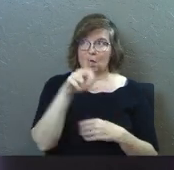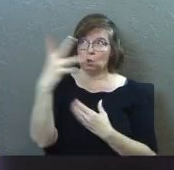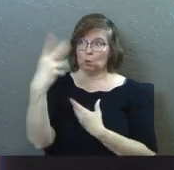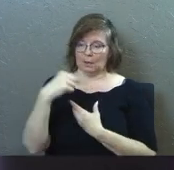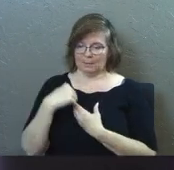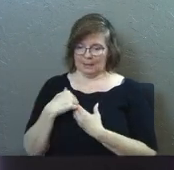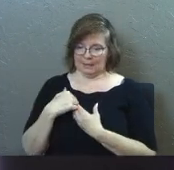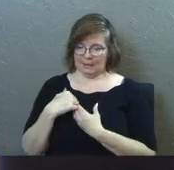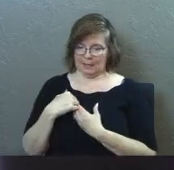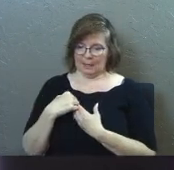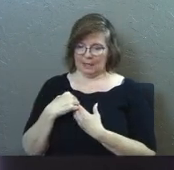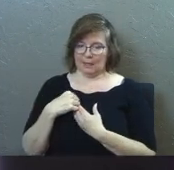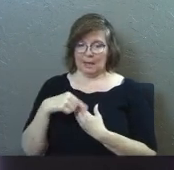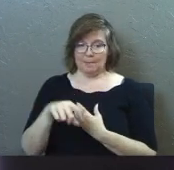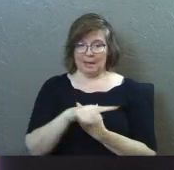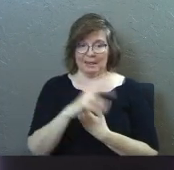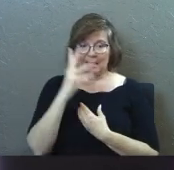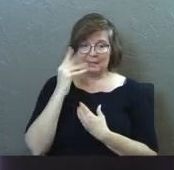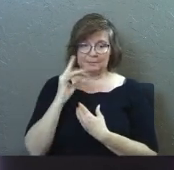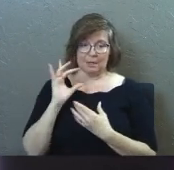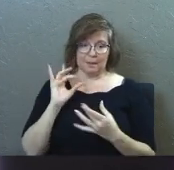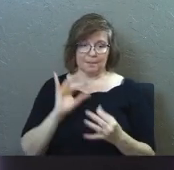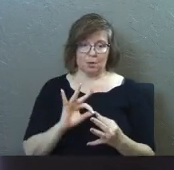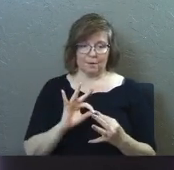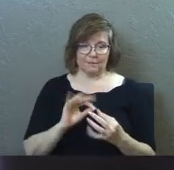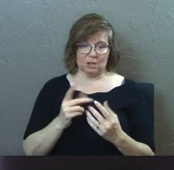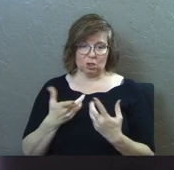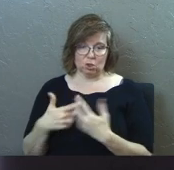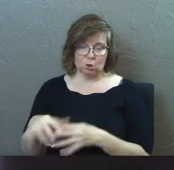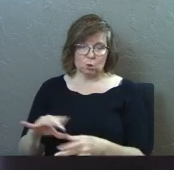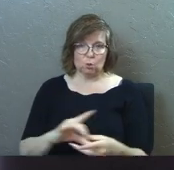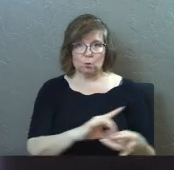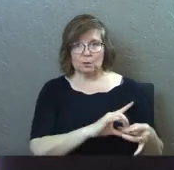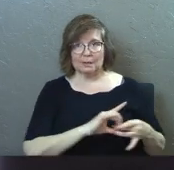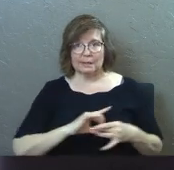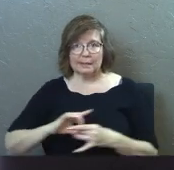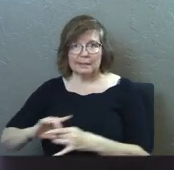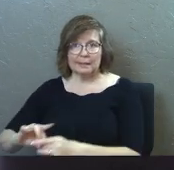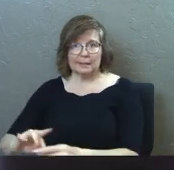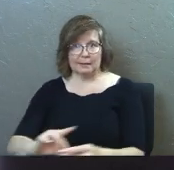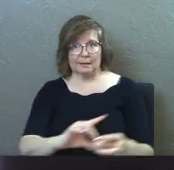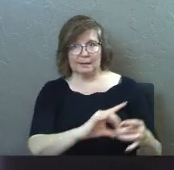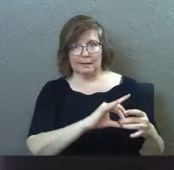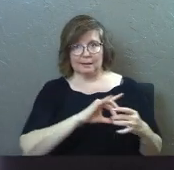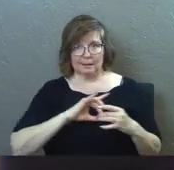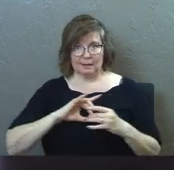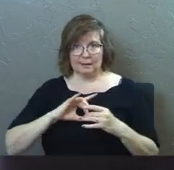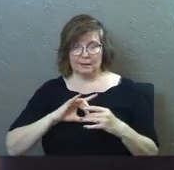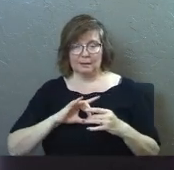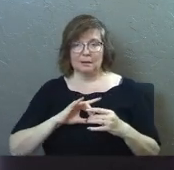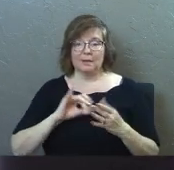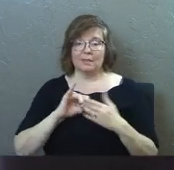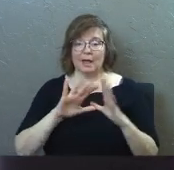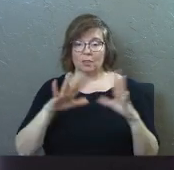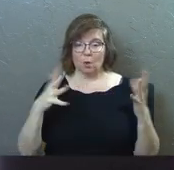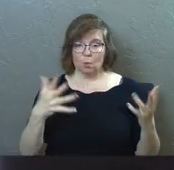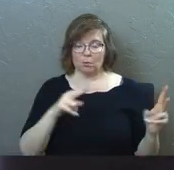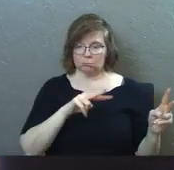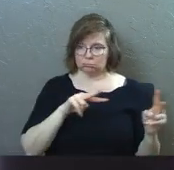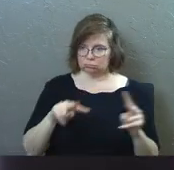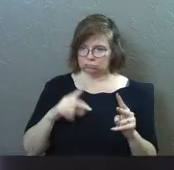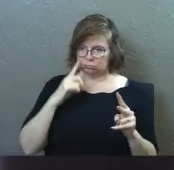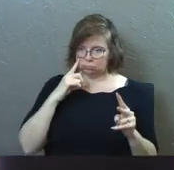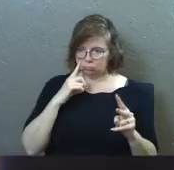May they experience such perfect unity. Say perfect unity. Perfect unity that the world will